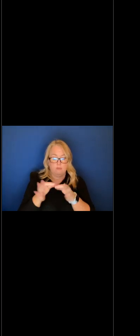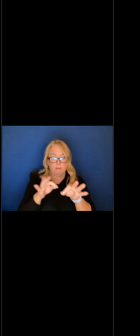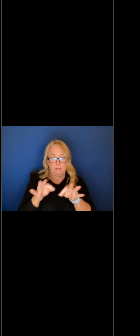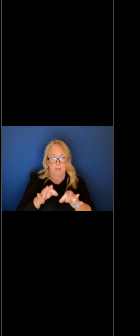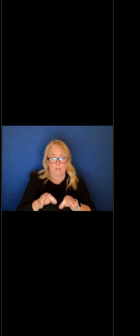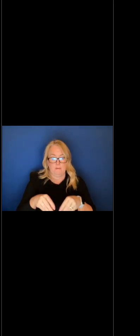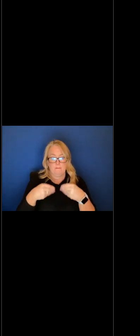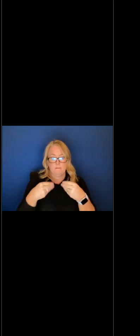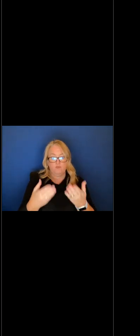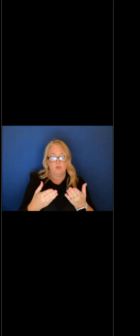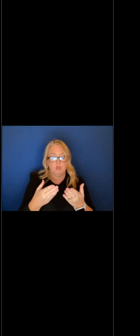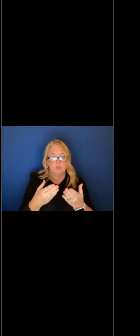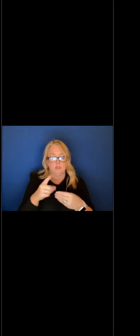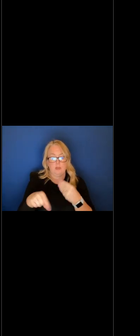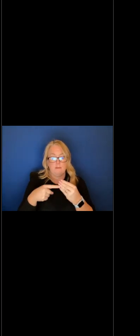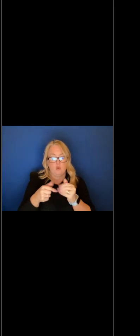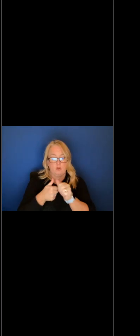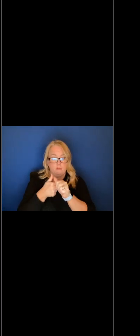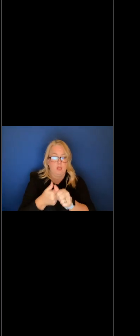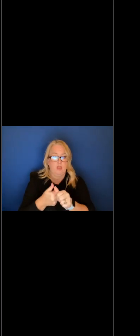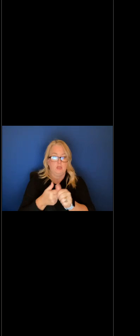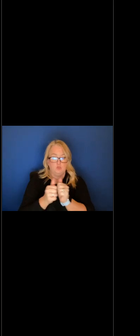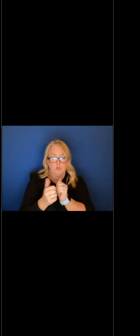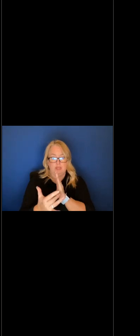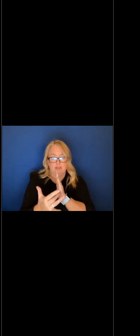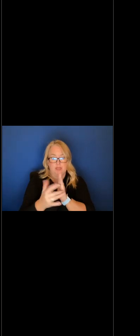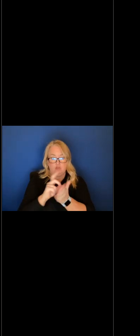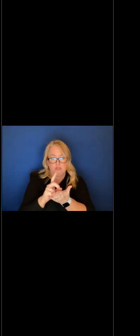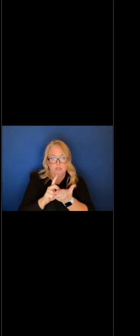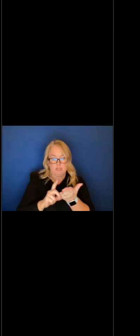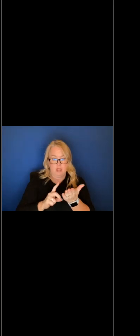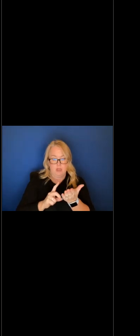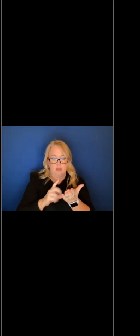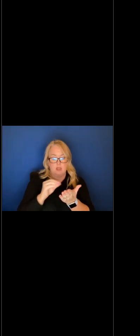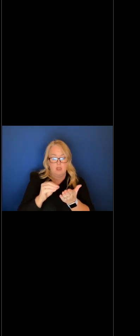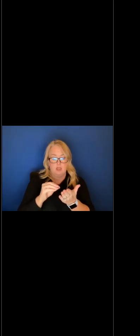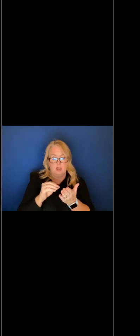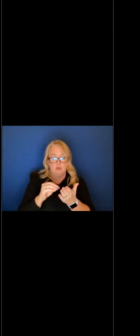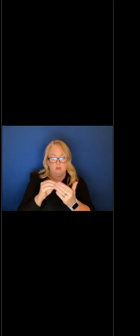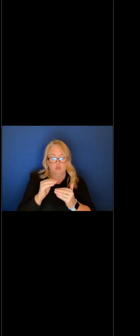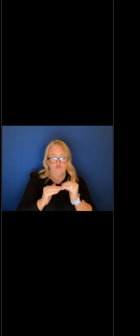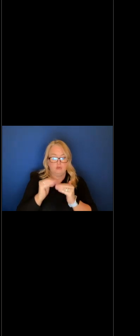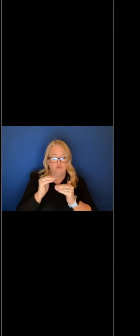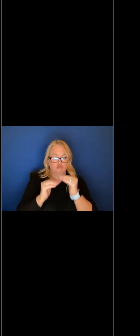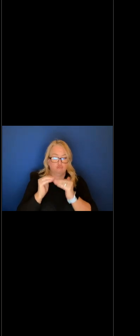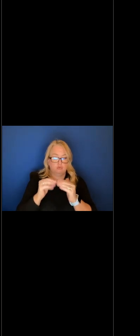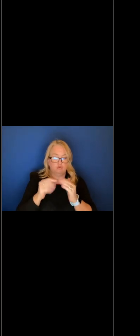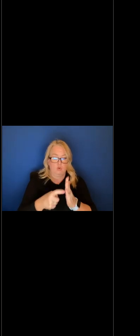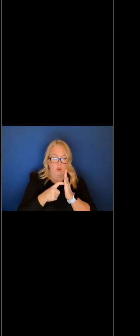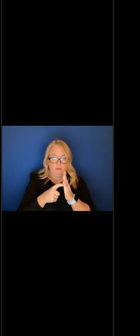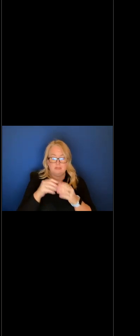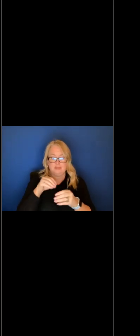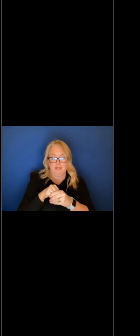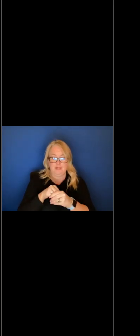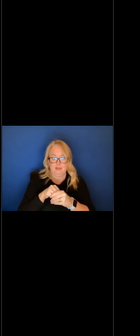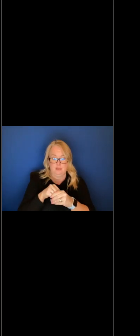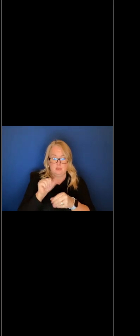it provides about compliance with the technical design and construction requirements in the